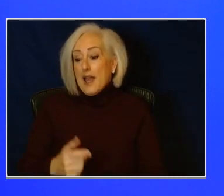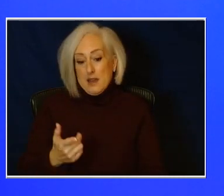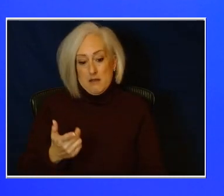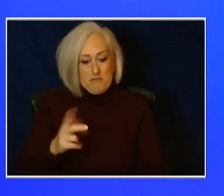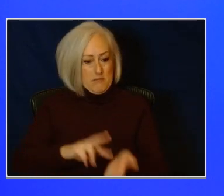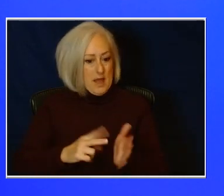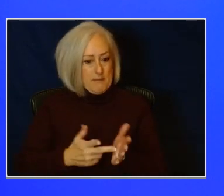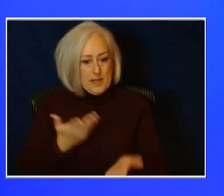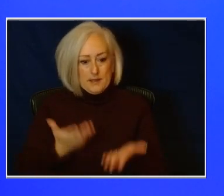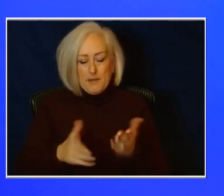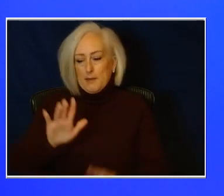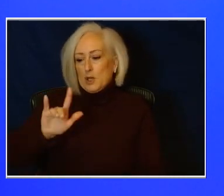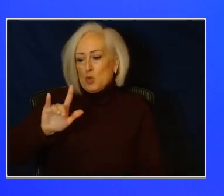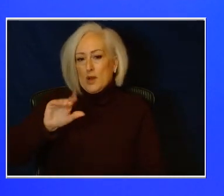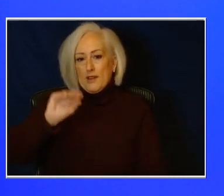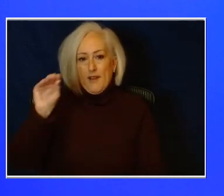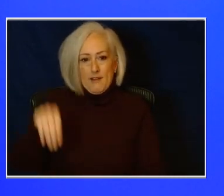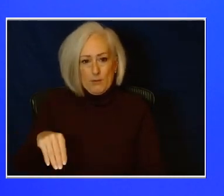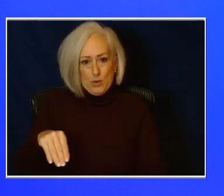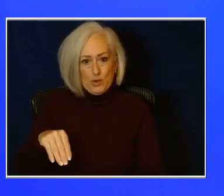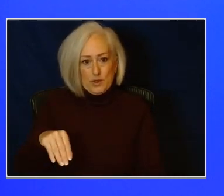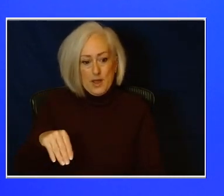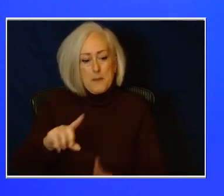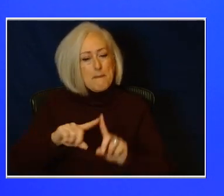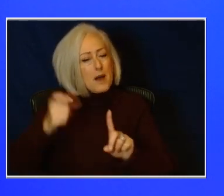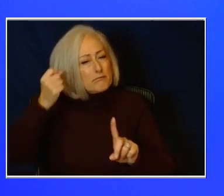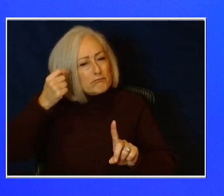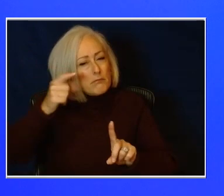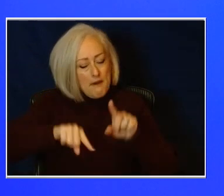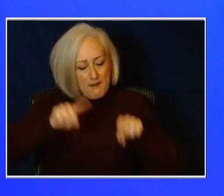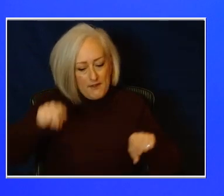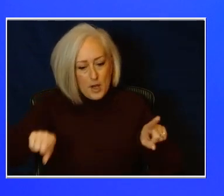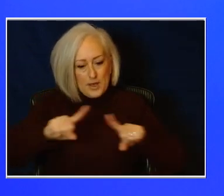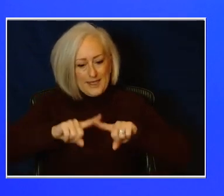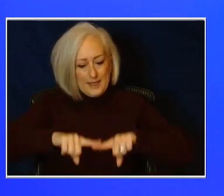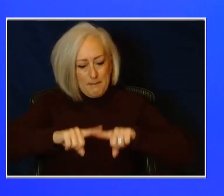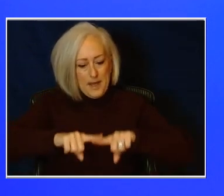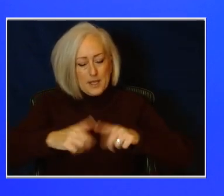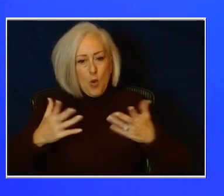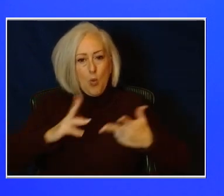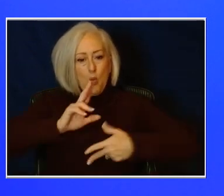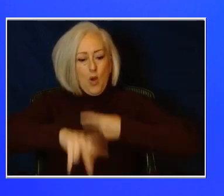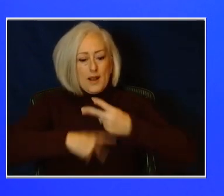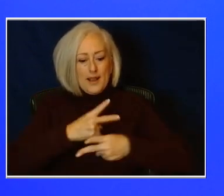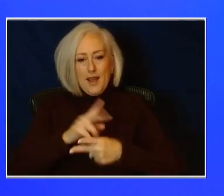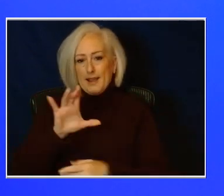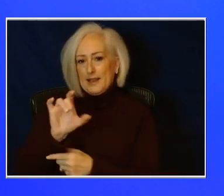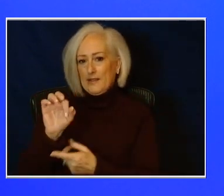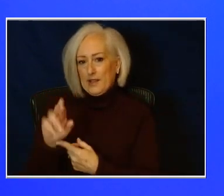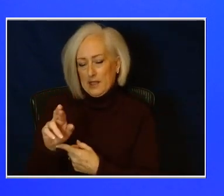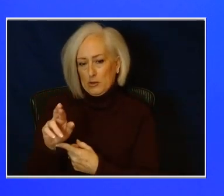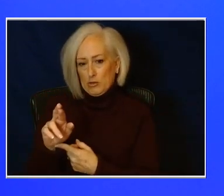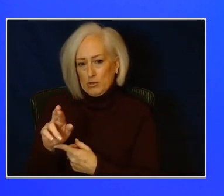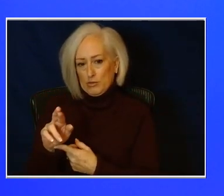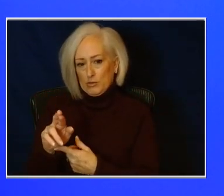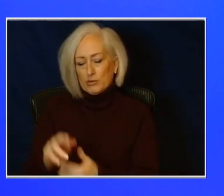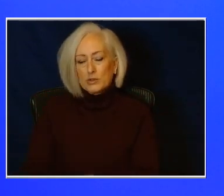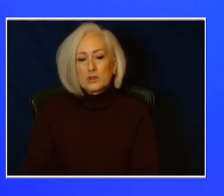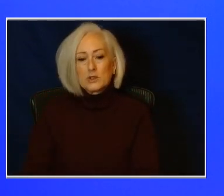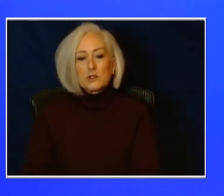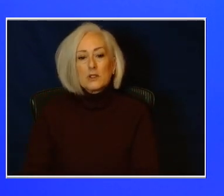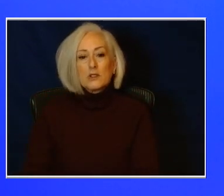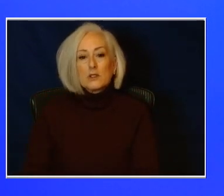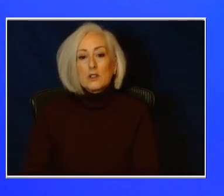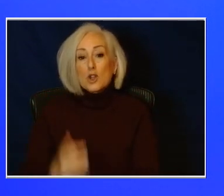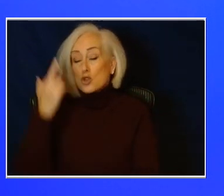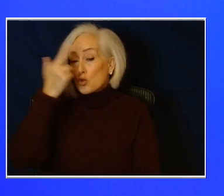25%, but that varies depending on what type of cancer. And so, and the reason for